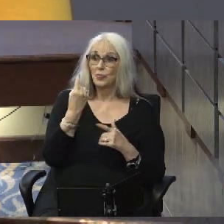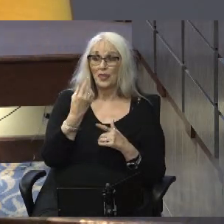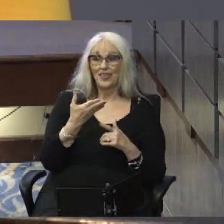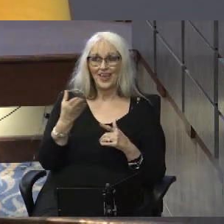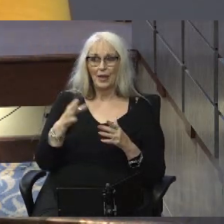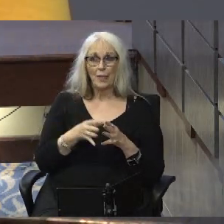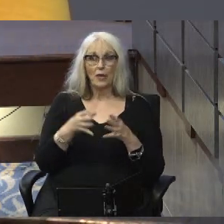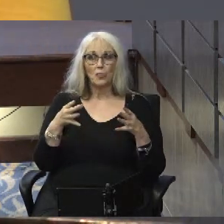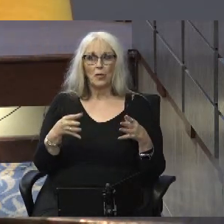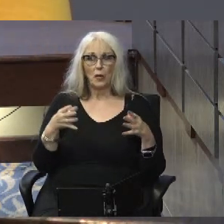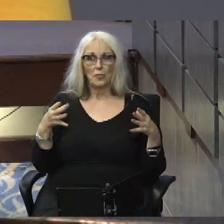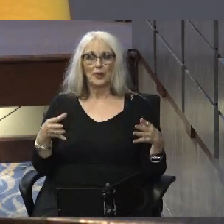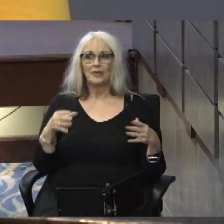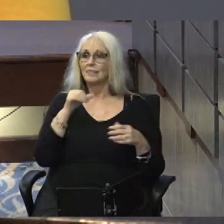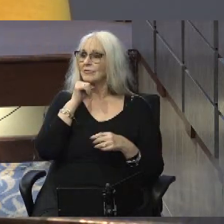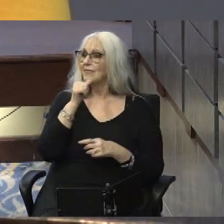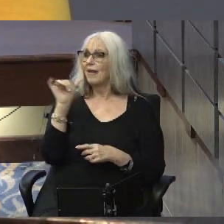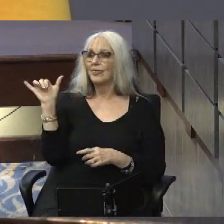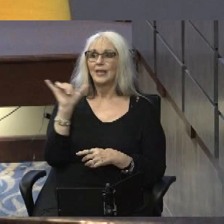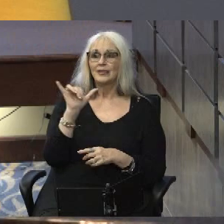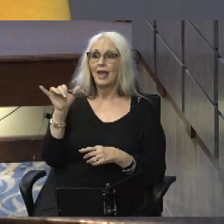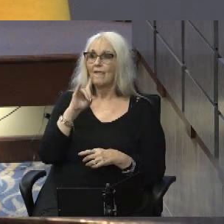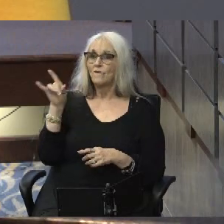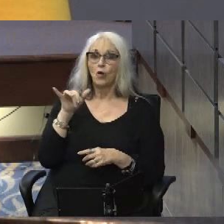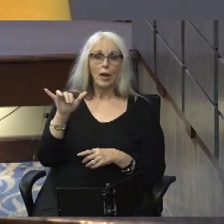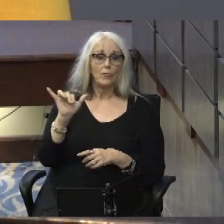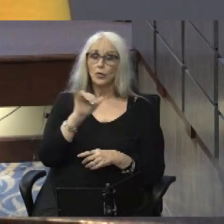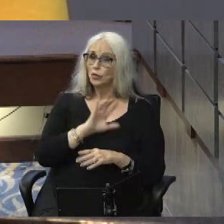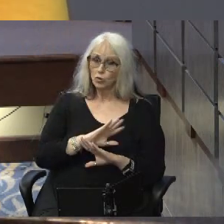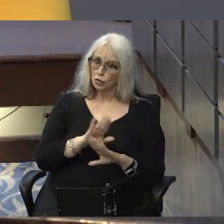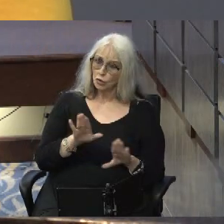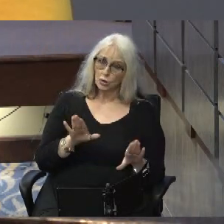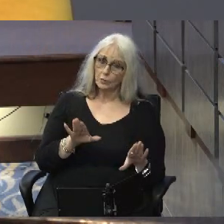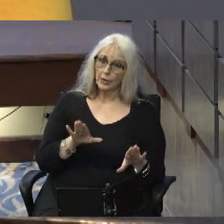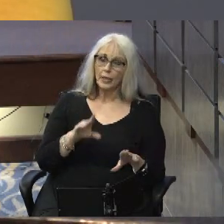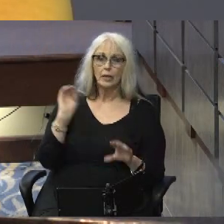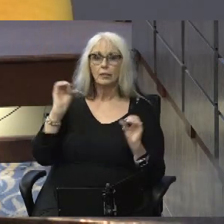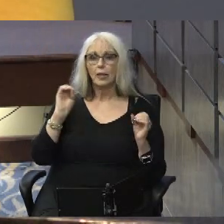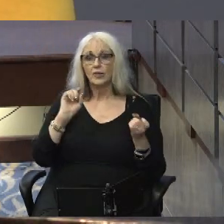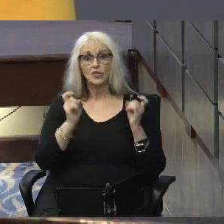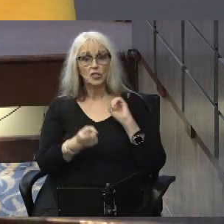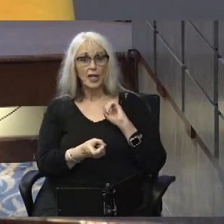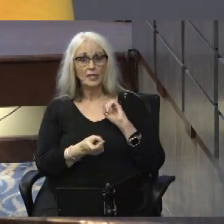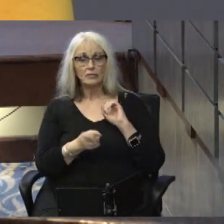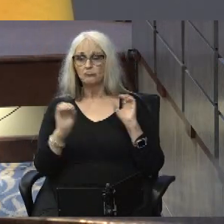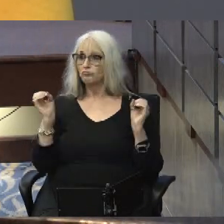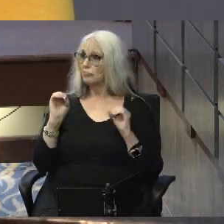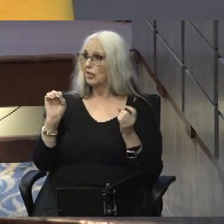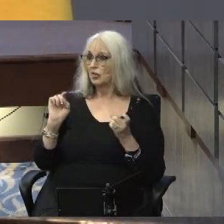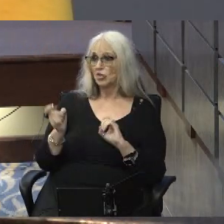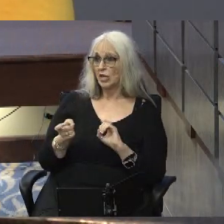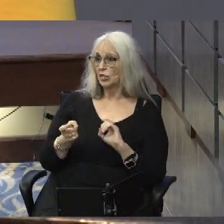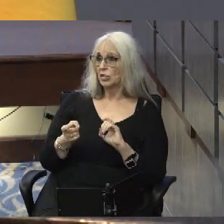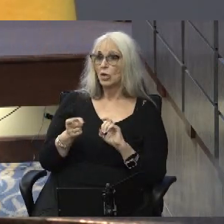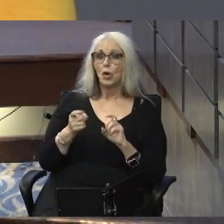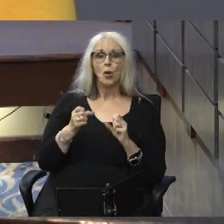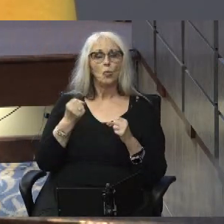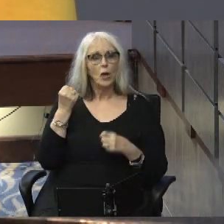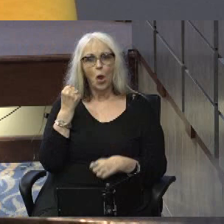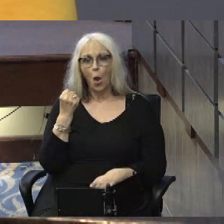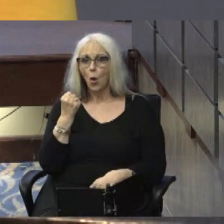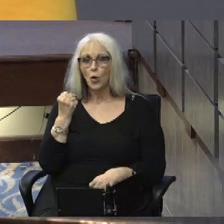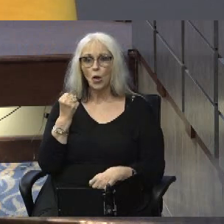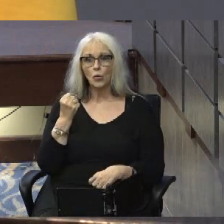will not be the same forever. You shouldn't be. If nothing changes, nothing changes. But we hold fast